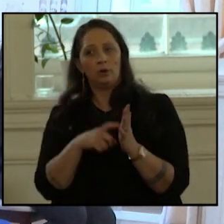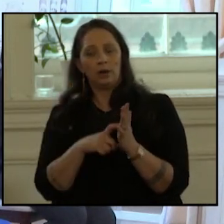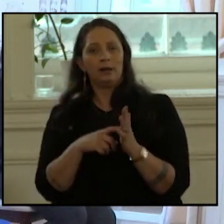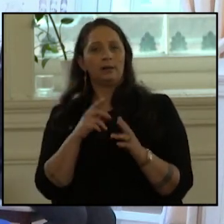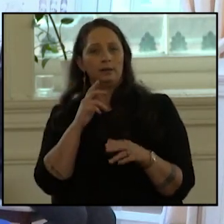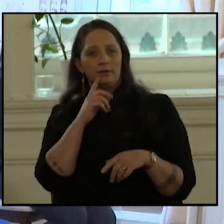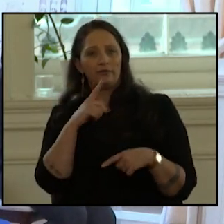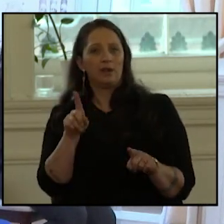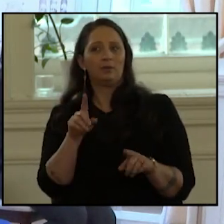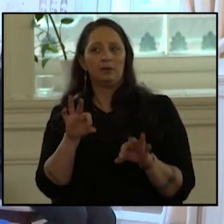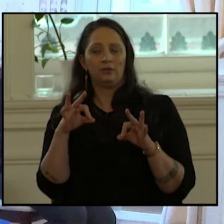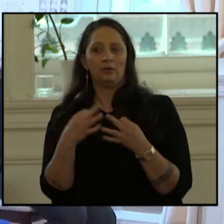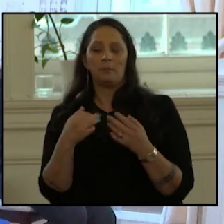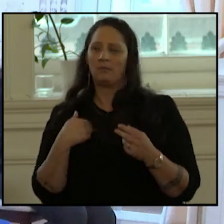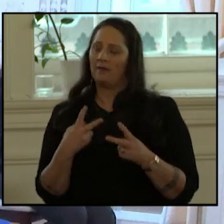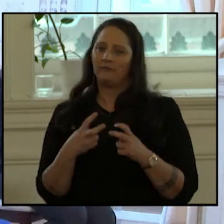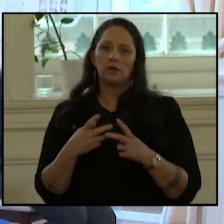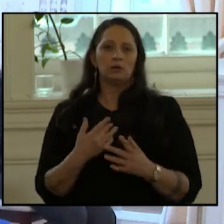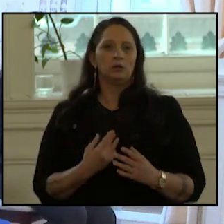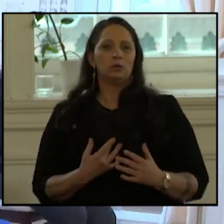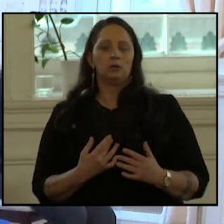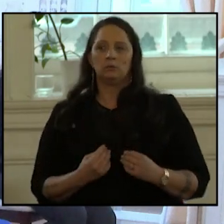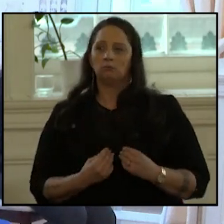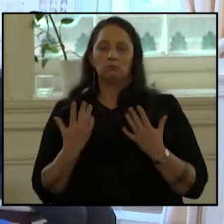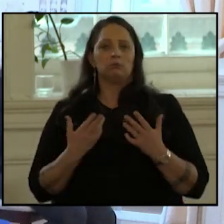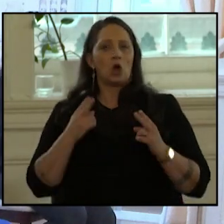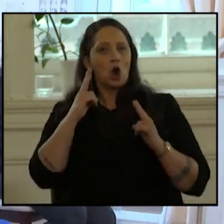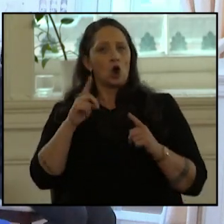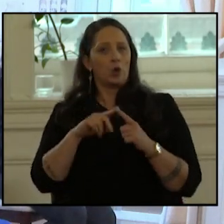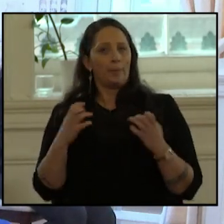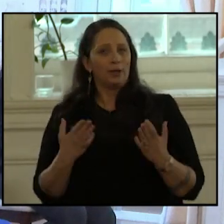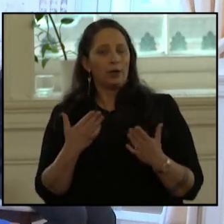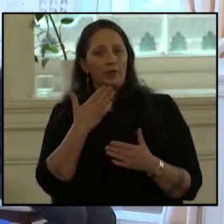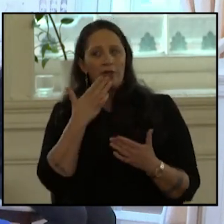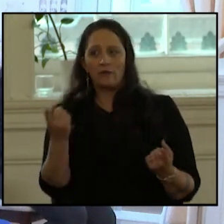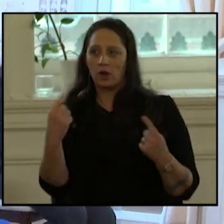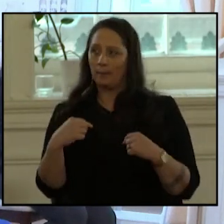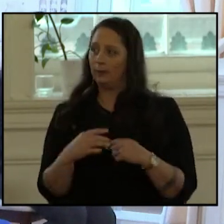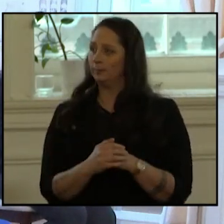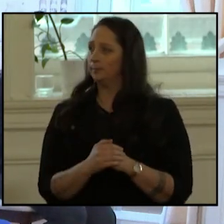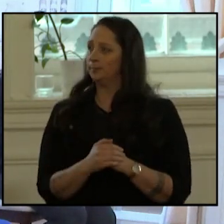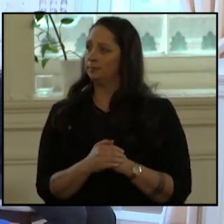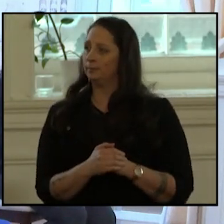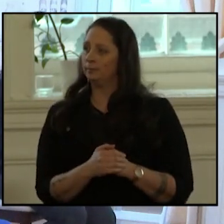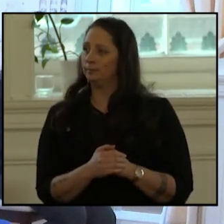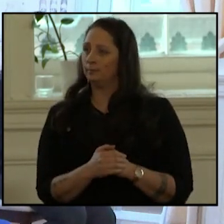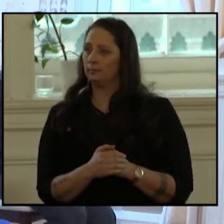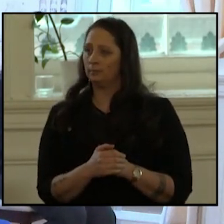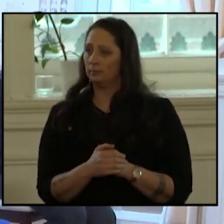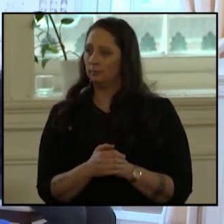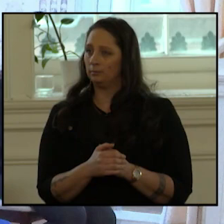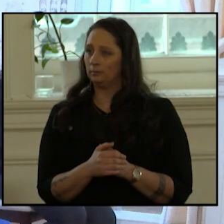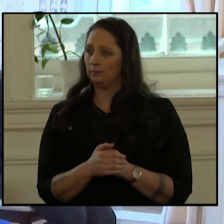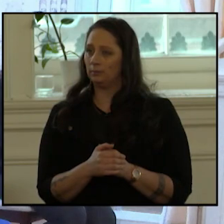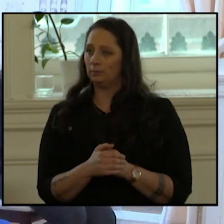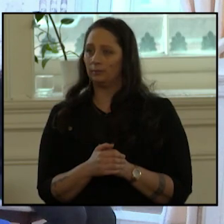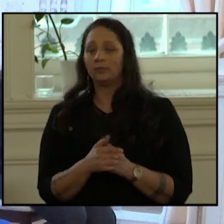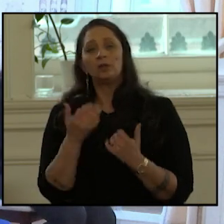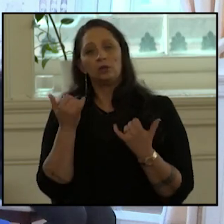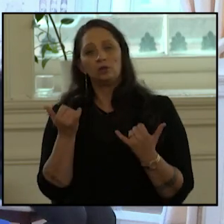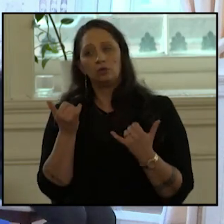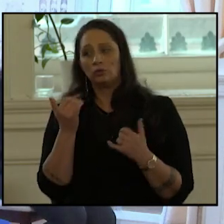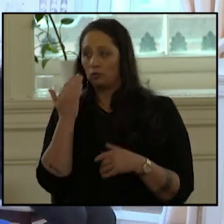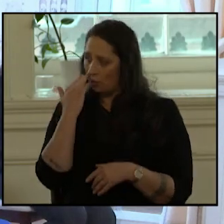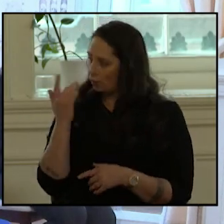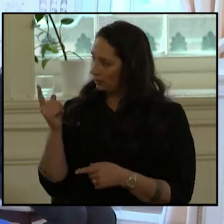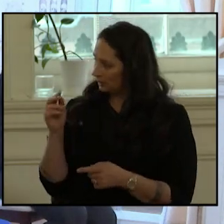panel here, and I'm honored to be here. And thank you all for coming. You know, as you know, Tammy,